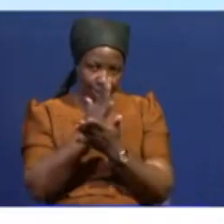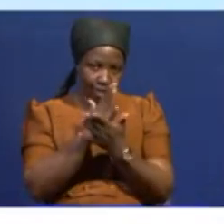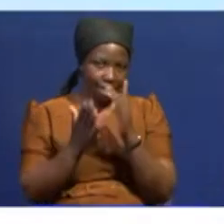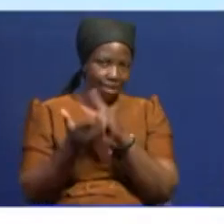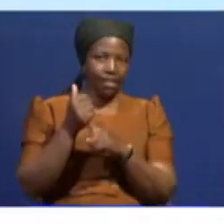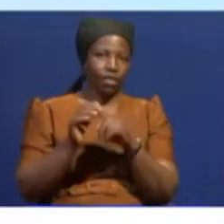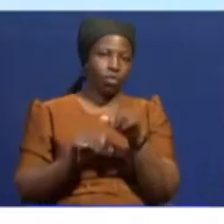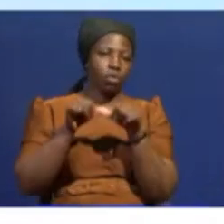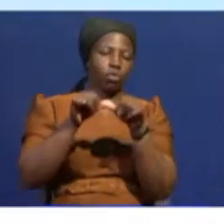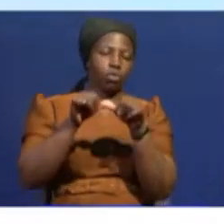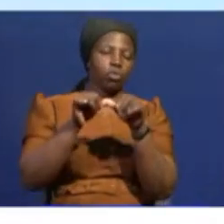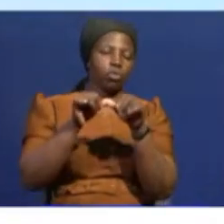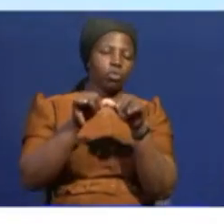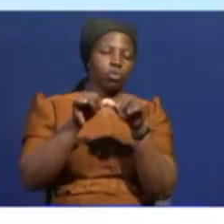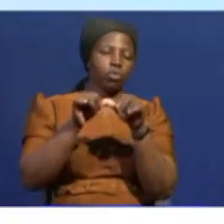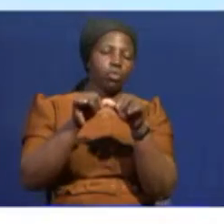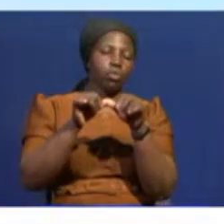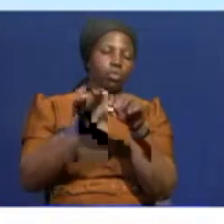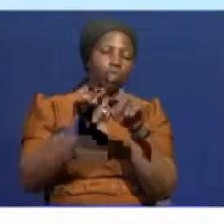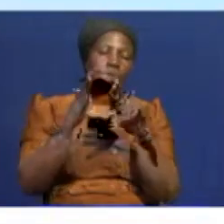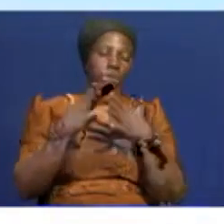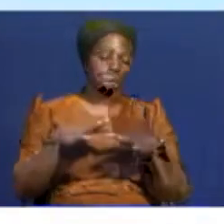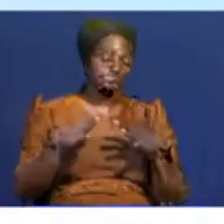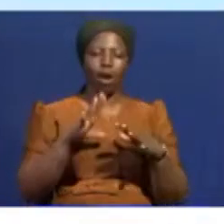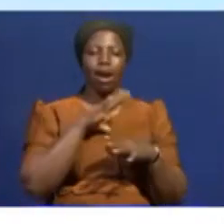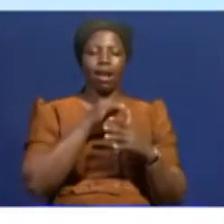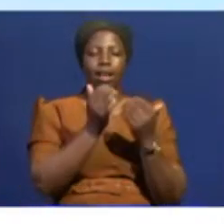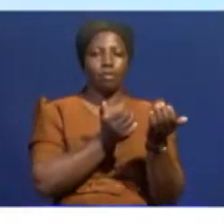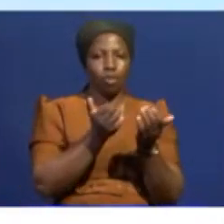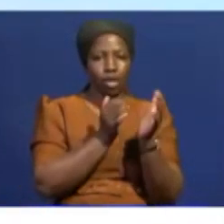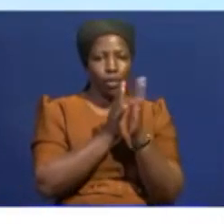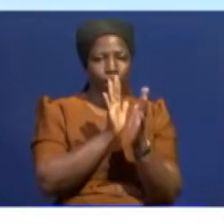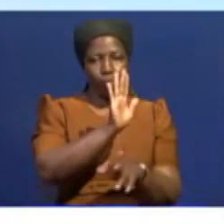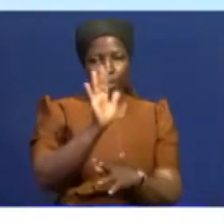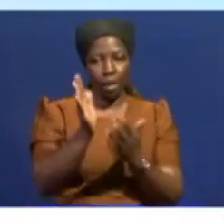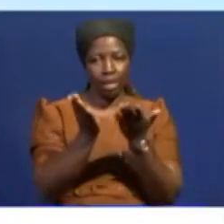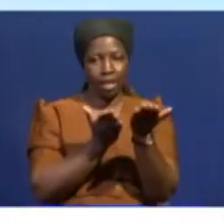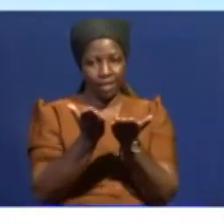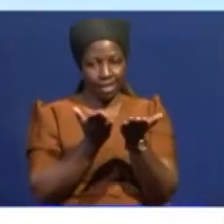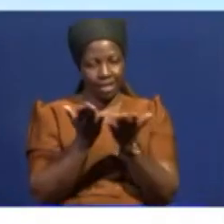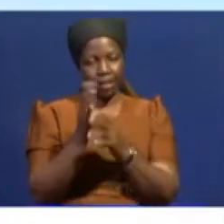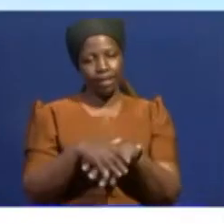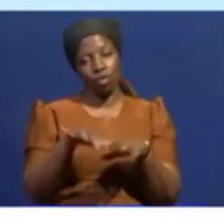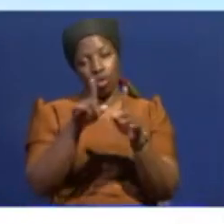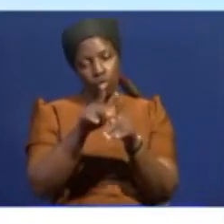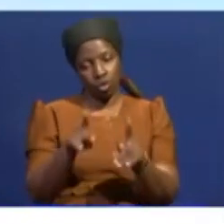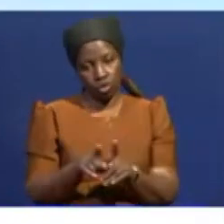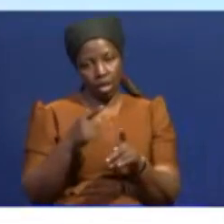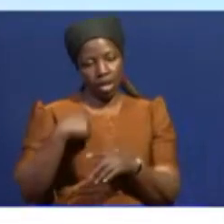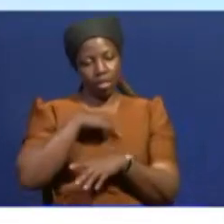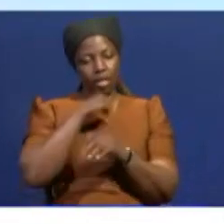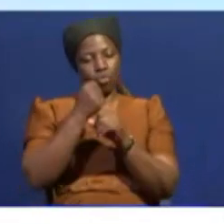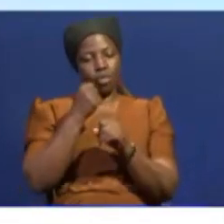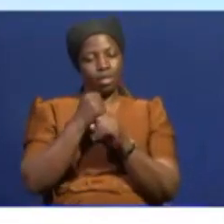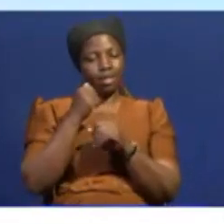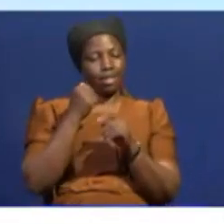growth and reach more individuals with its services. Accordingly, we are undertaking a